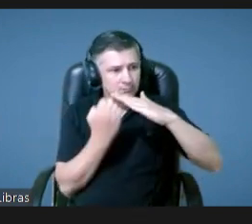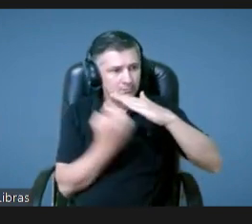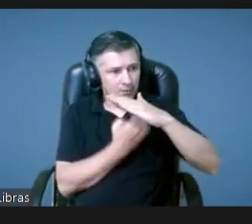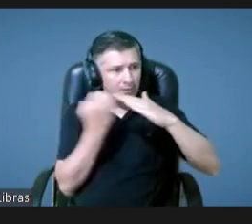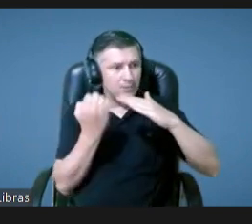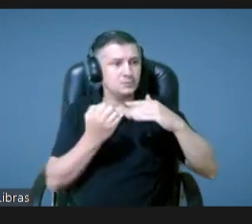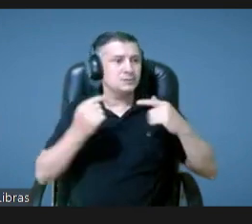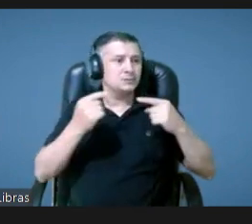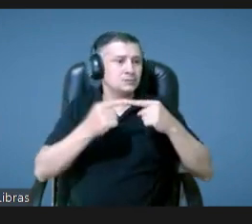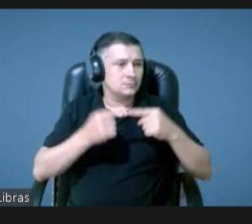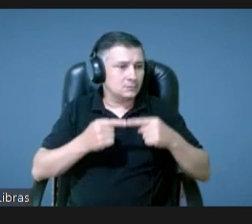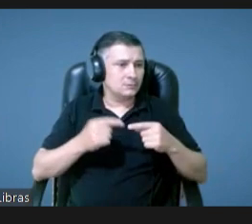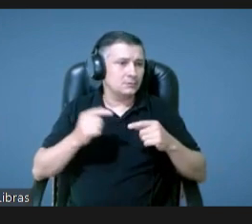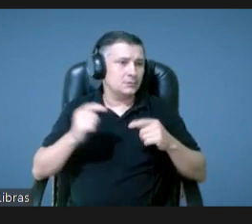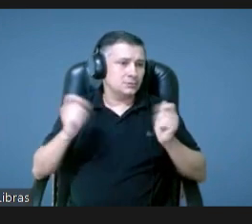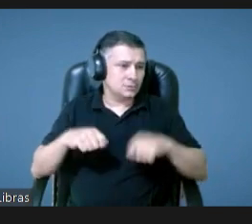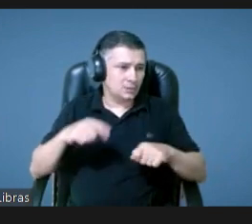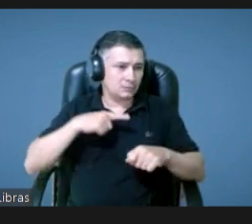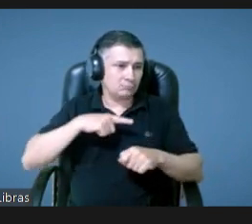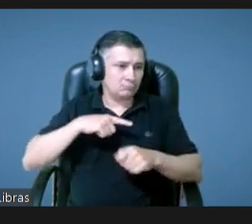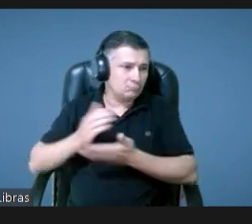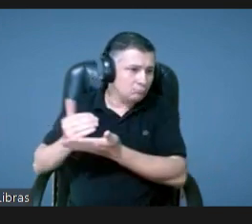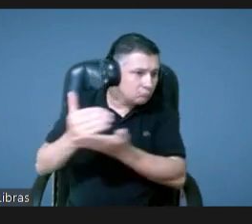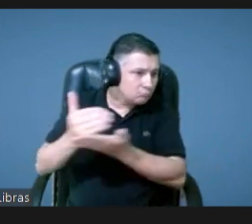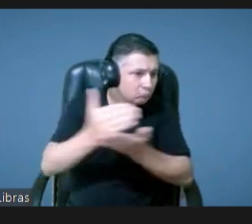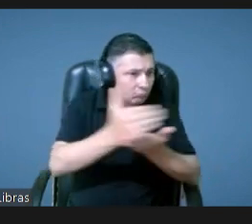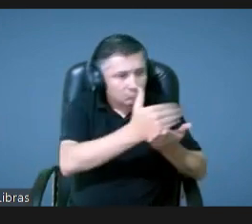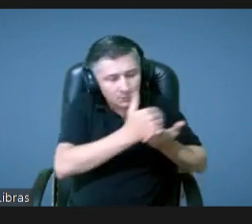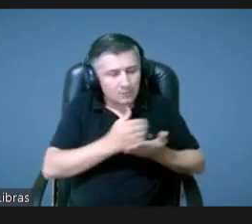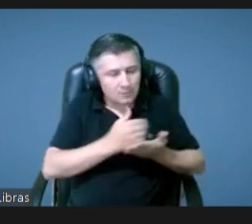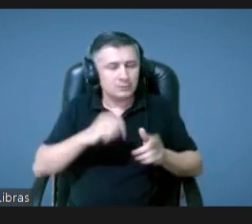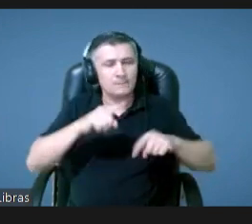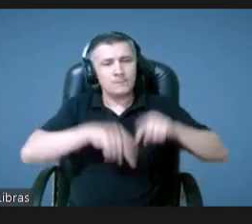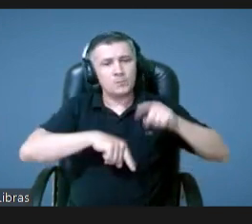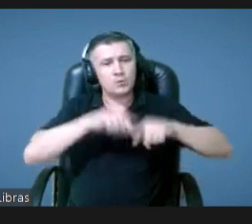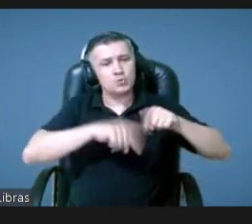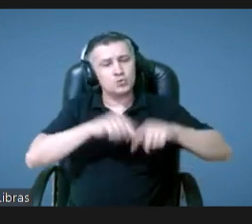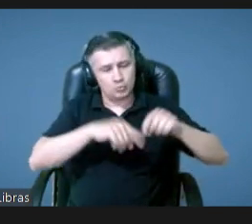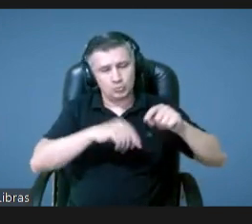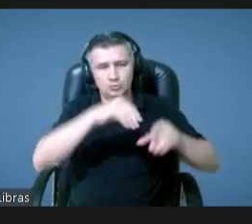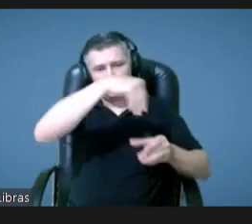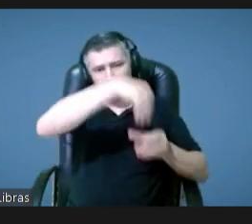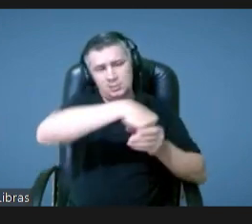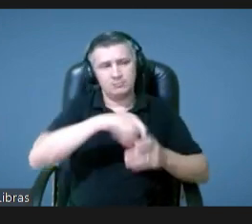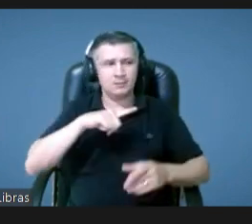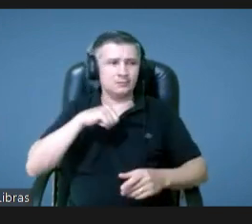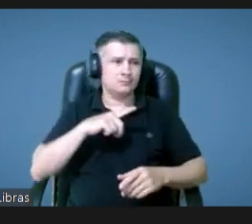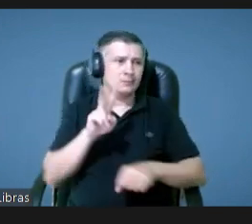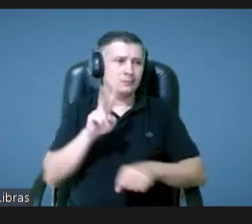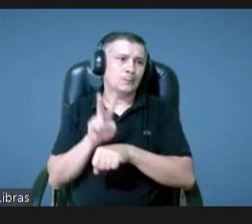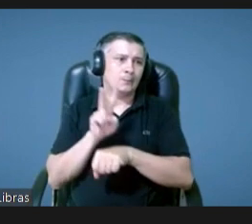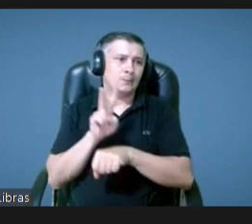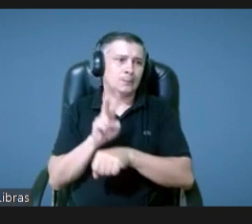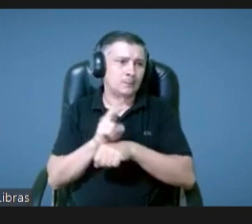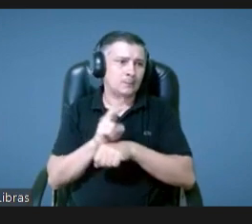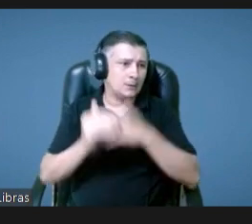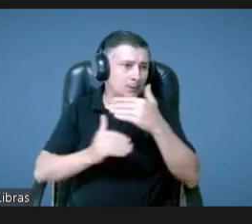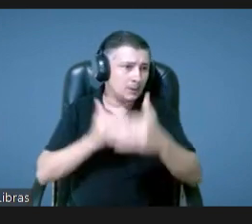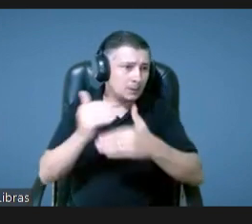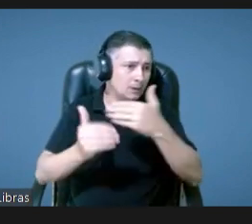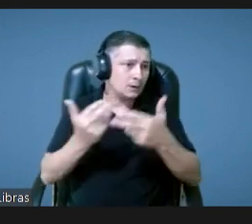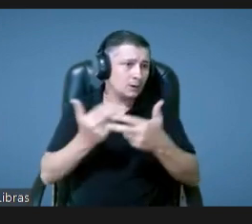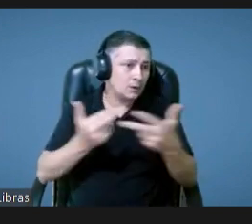as a company have been able to maintain the margin in our development business line, but we have to